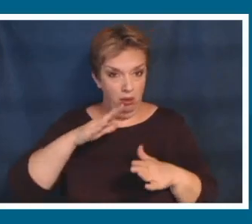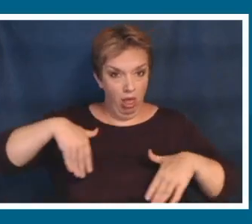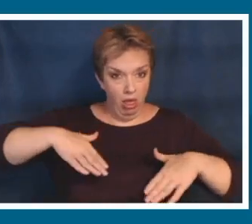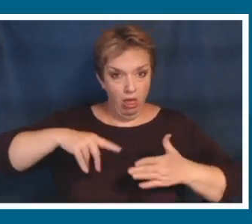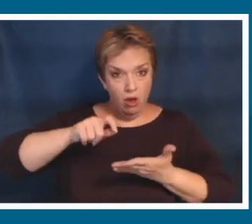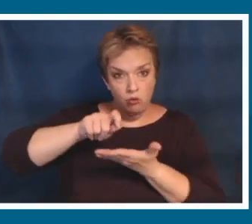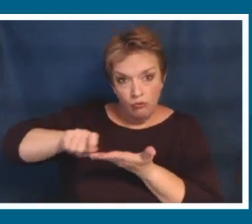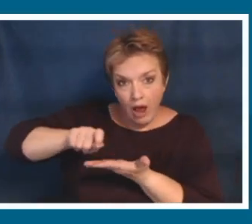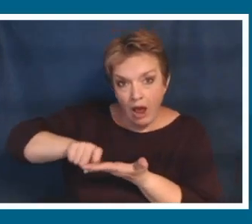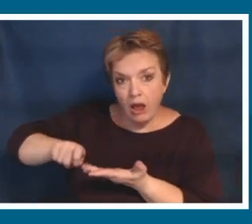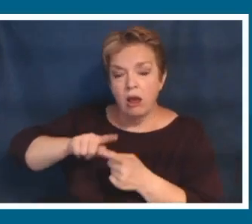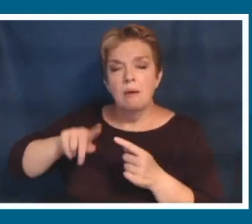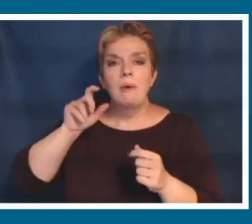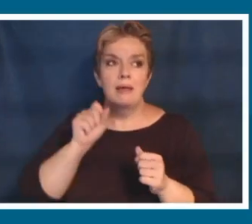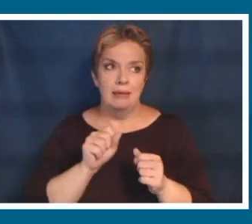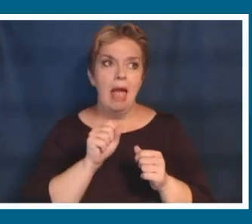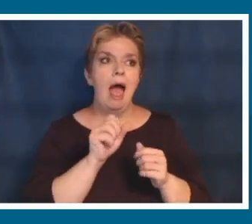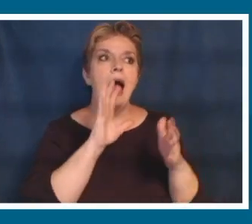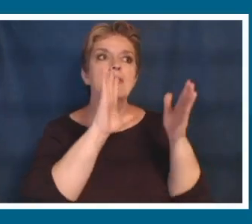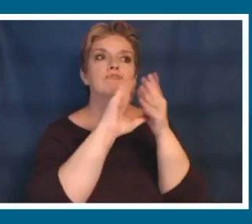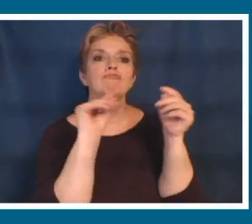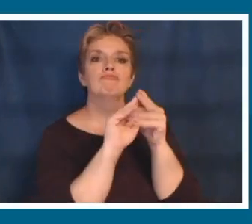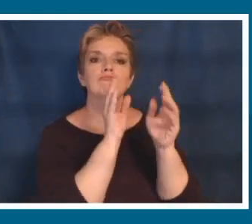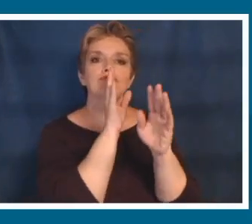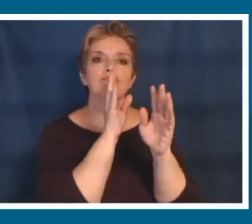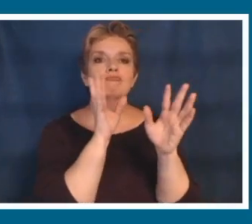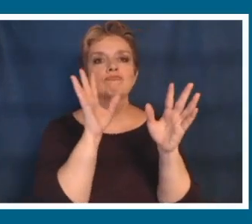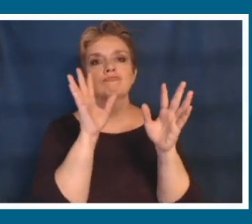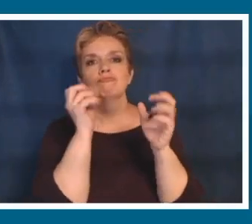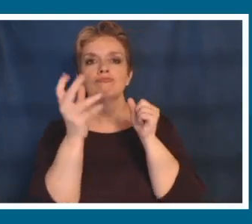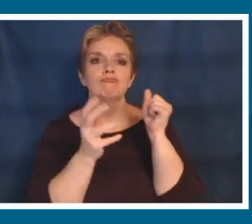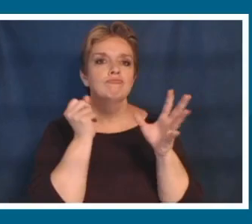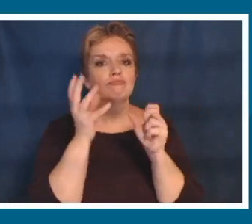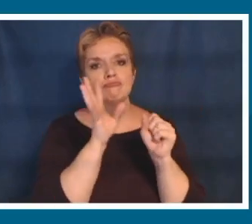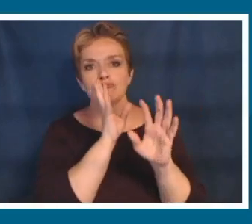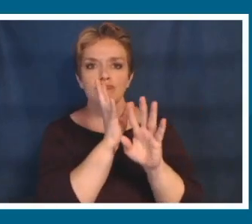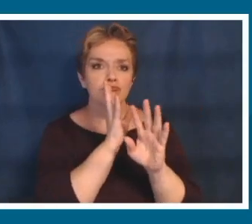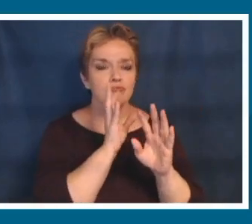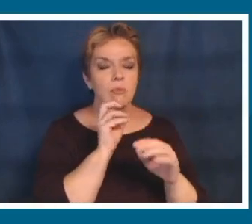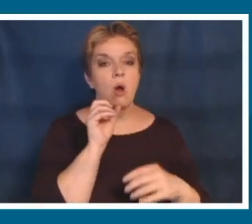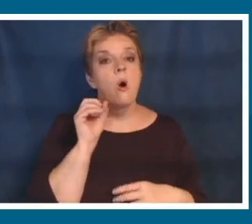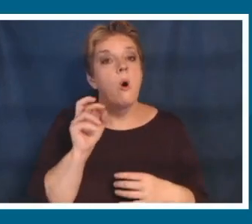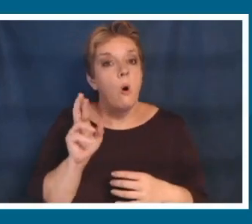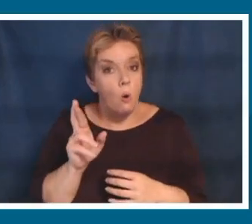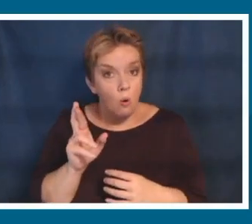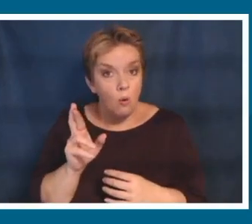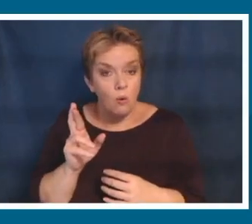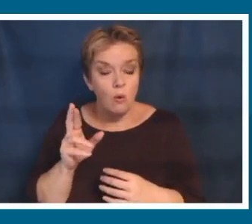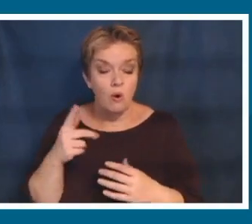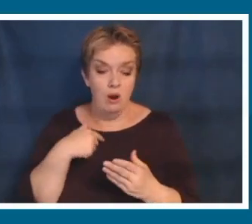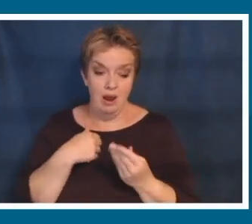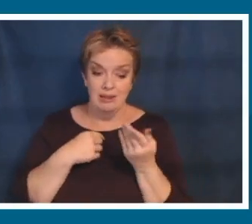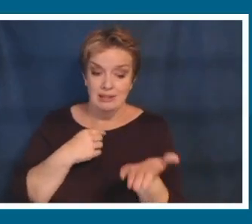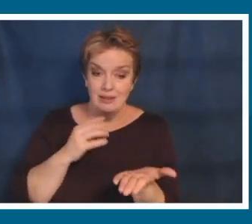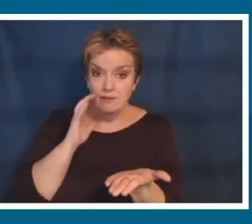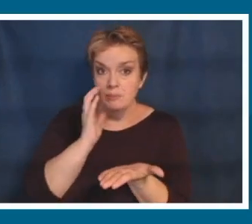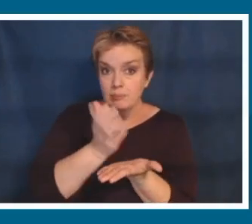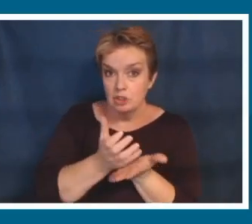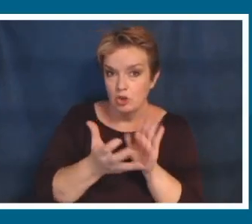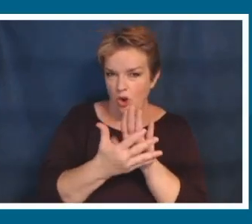Or I love to print the images and just have students start circling things and giving them some prompting questions.